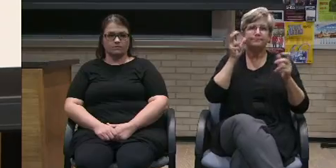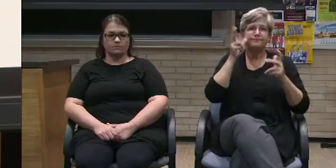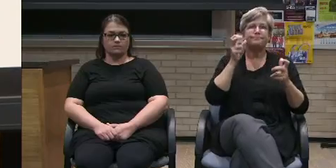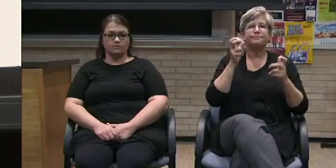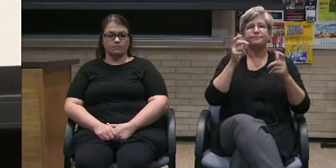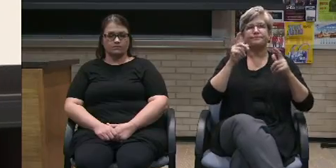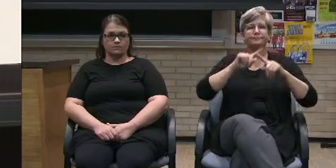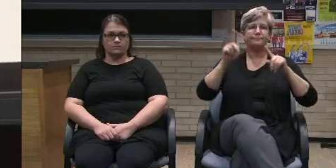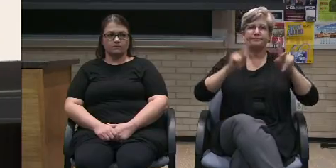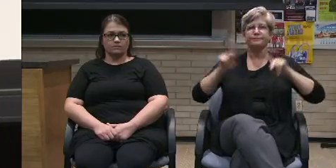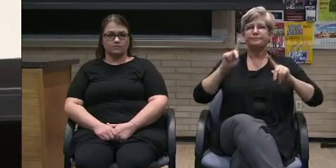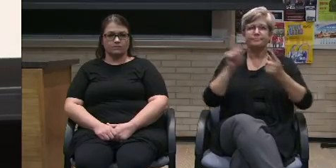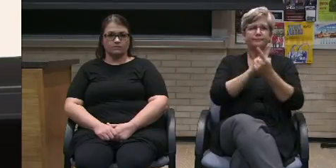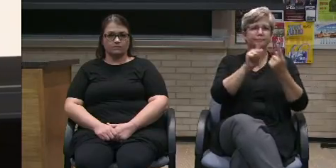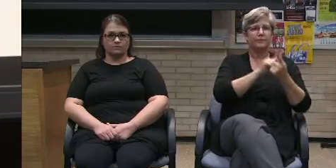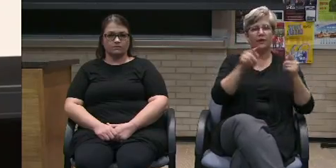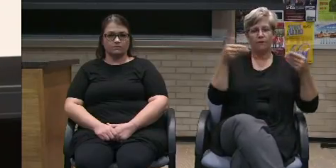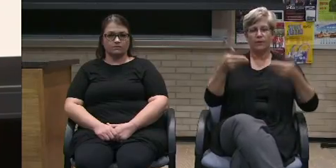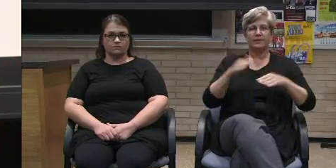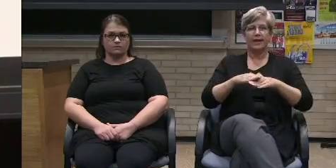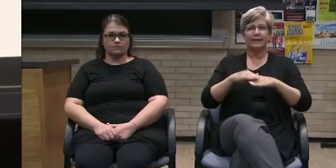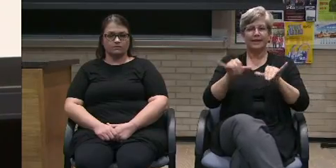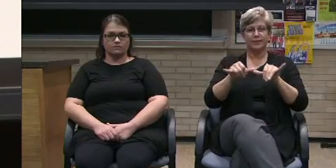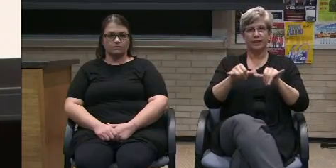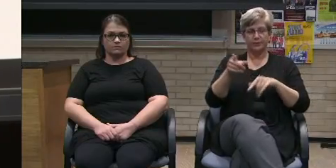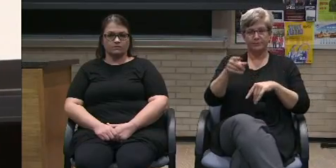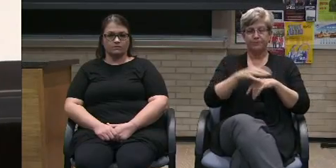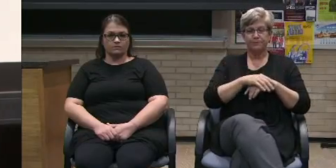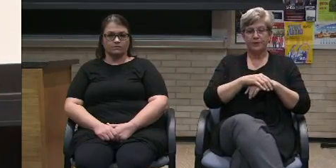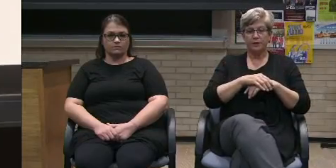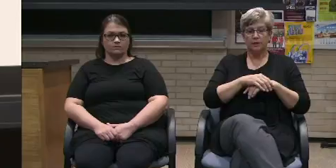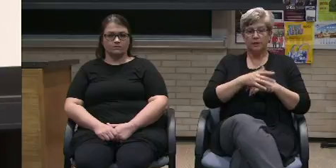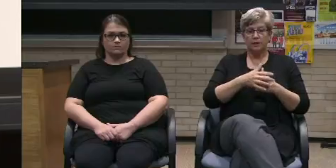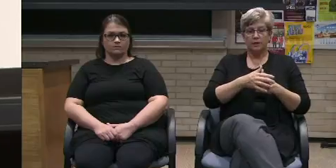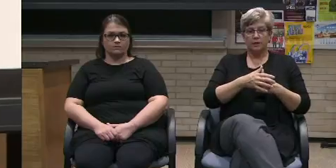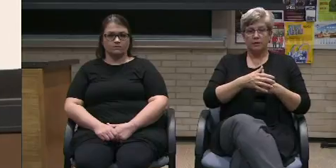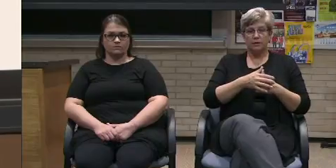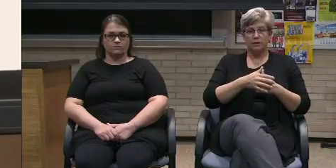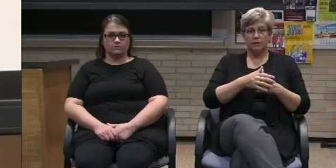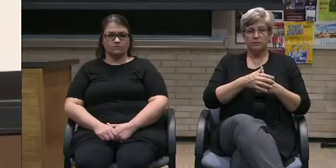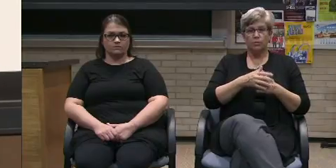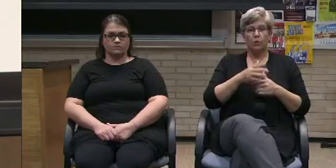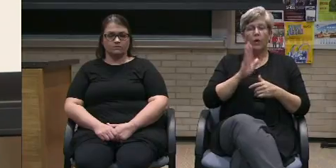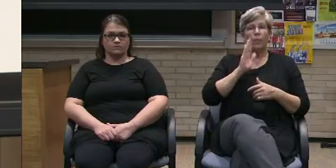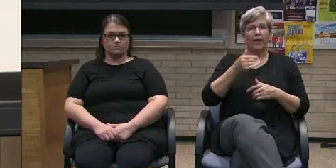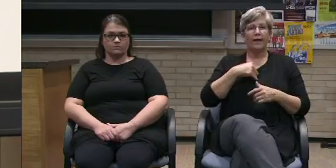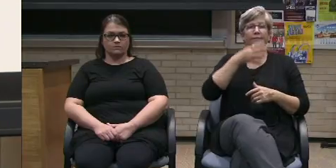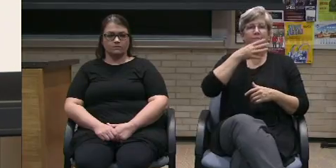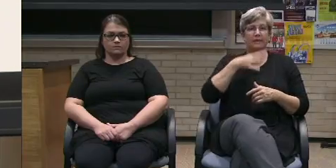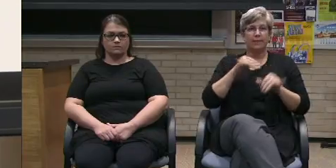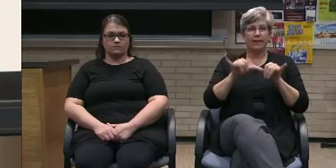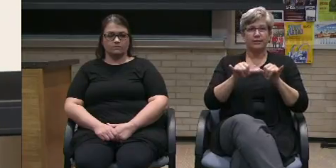engineering-focused day. We had, and usually have an engineer, a female engineer, do